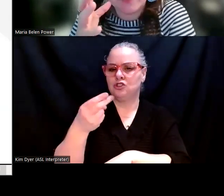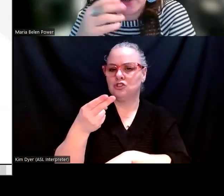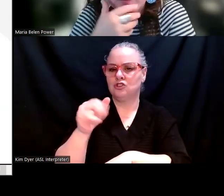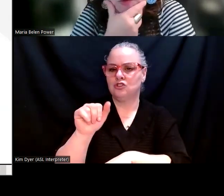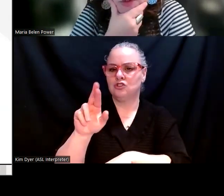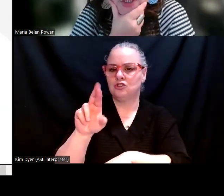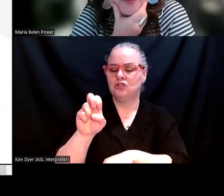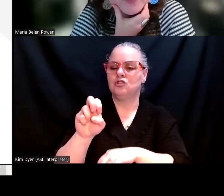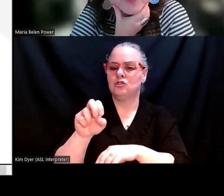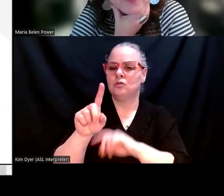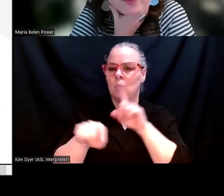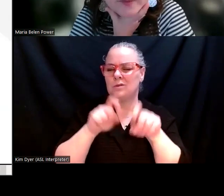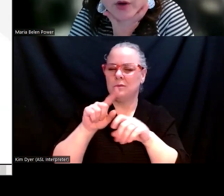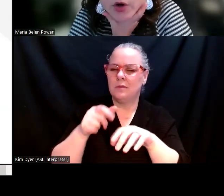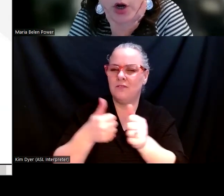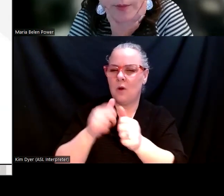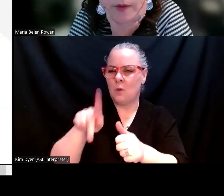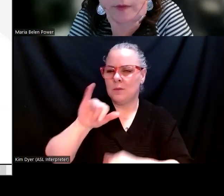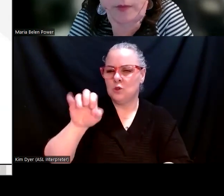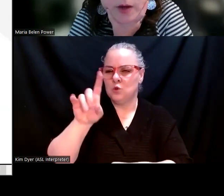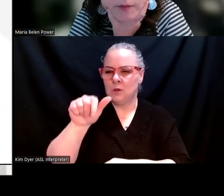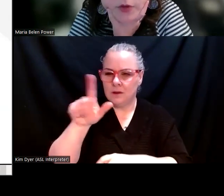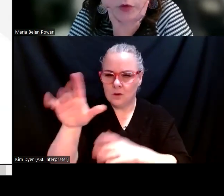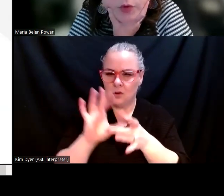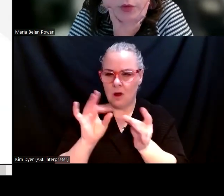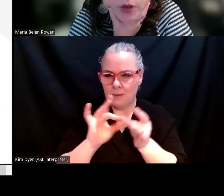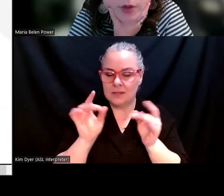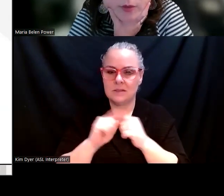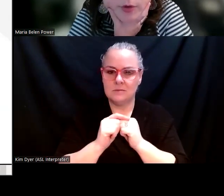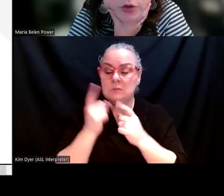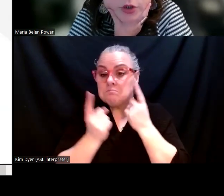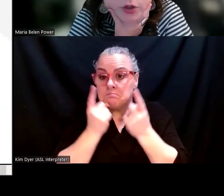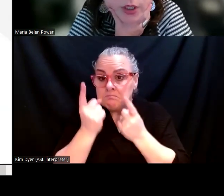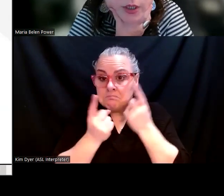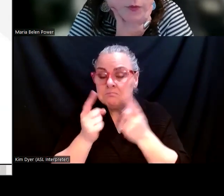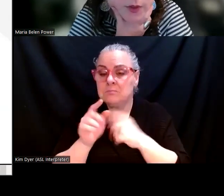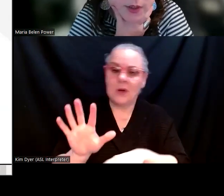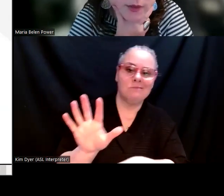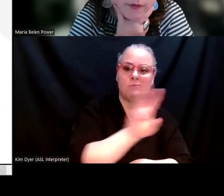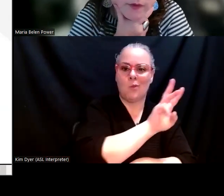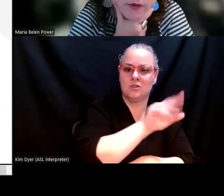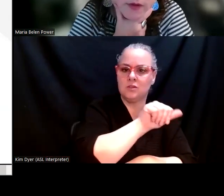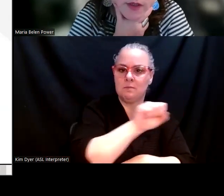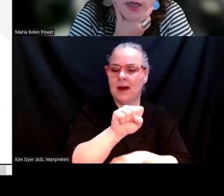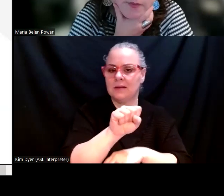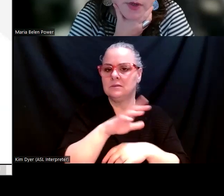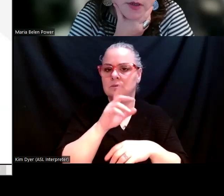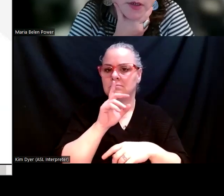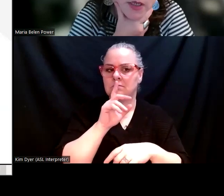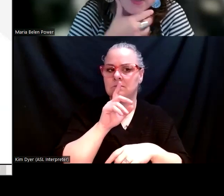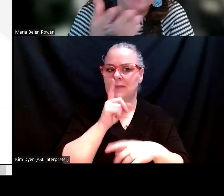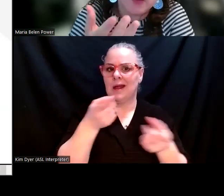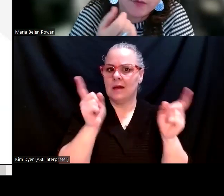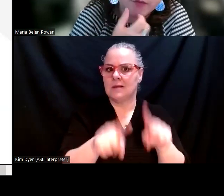I would like to follow up with Julia about her comments, but just wondering about the Berkshire engagement that has